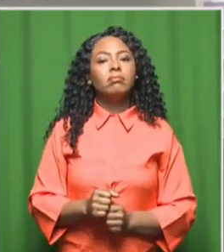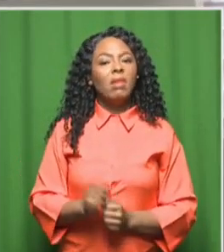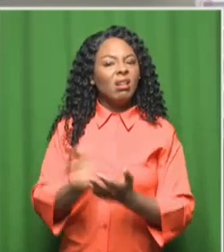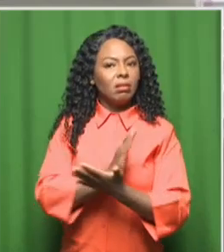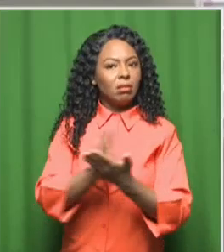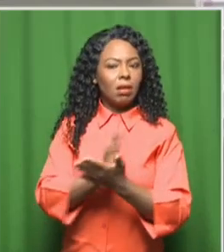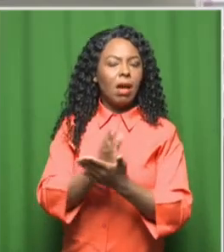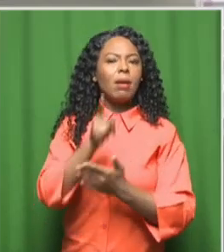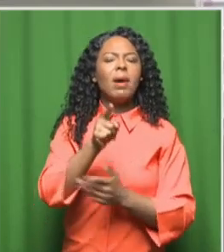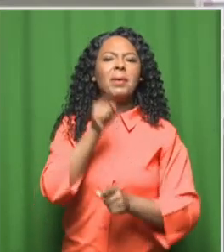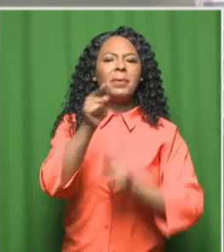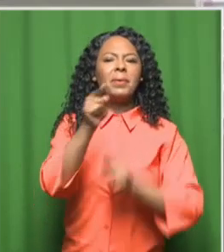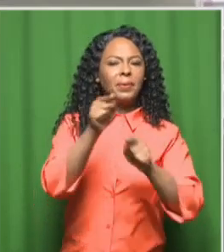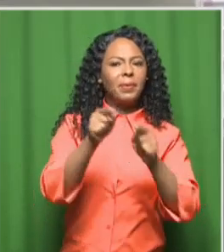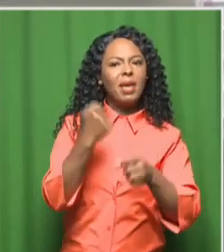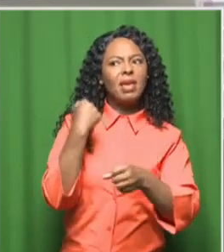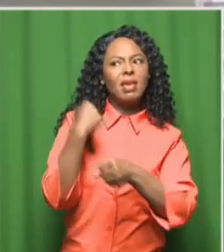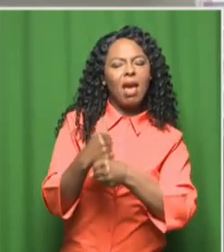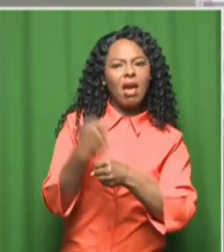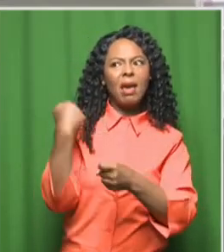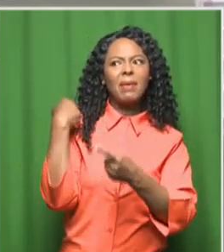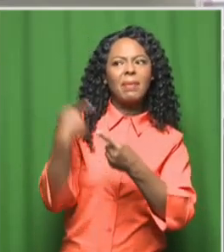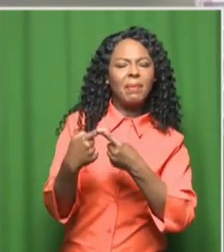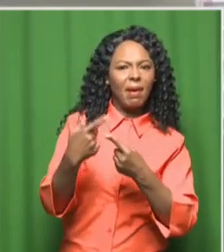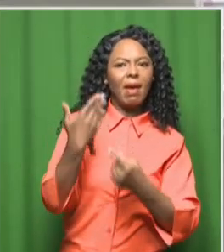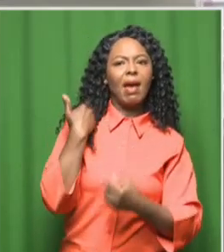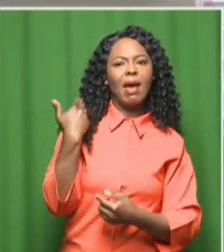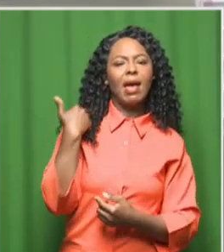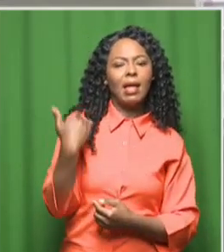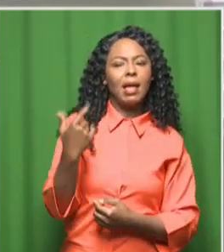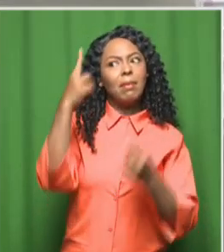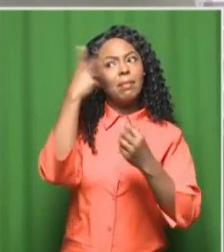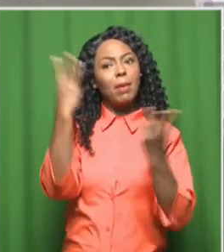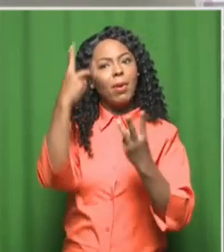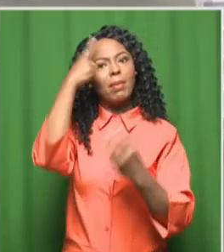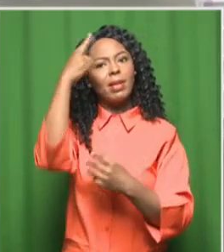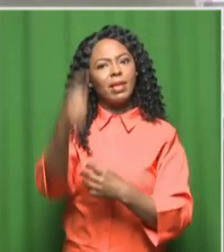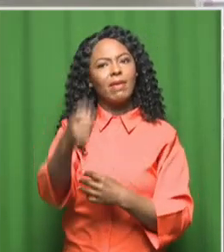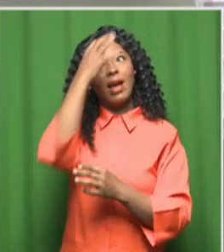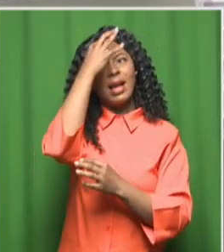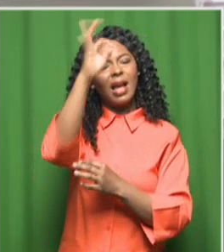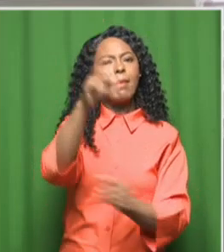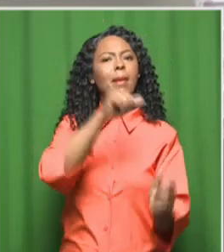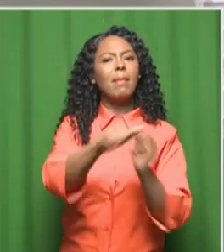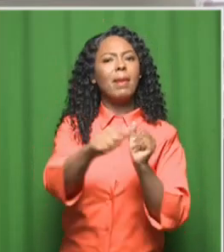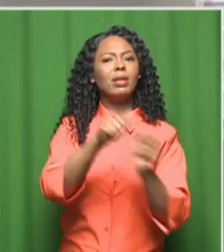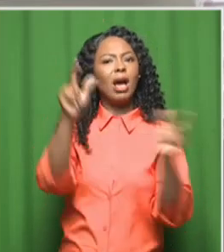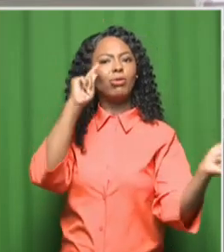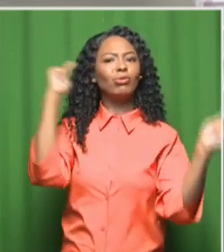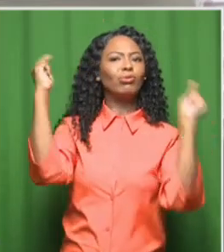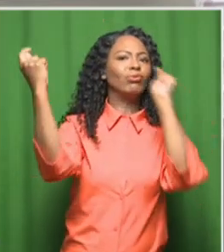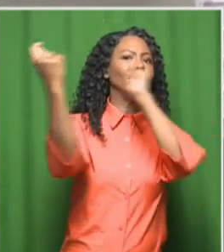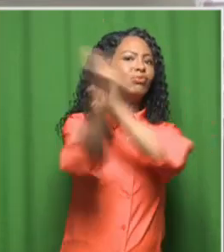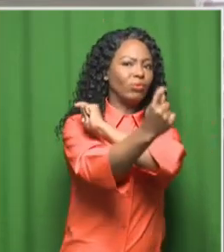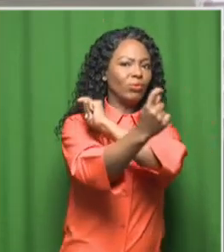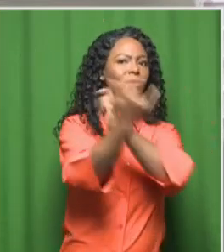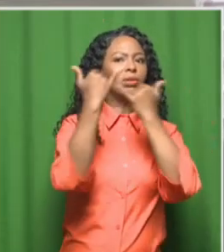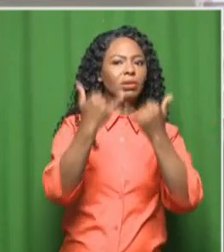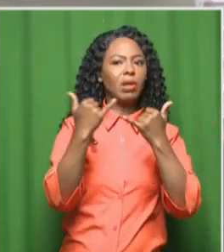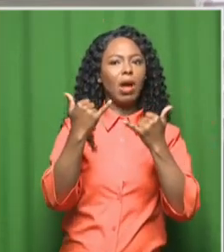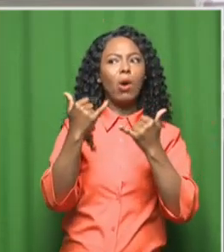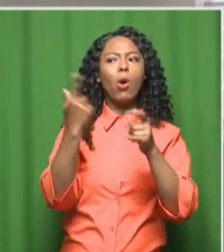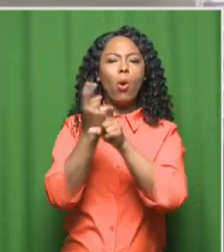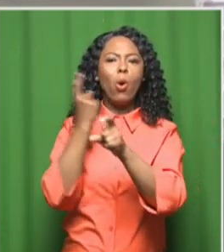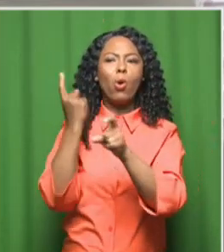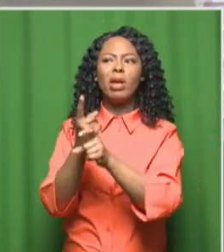have spoken to the fact that they believe government should move away from austerity measures and spend more.